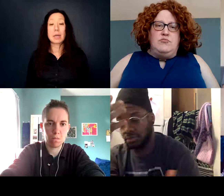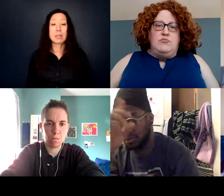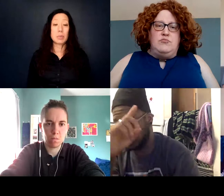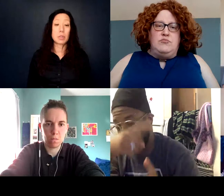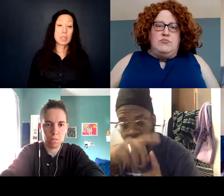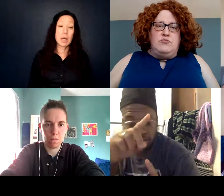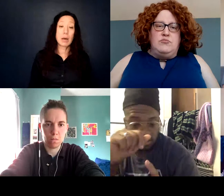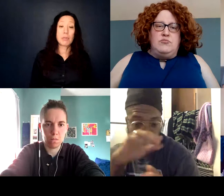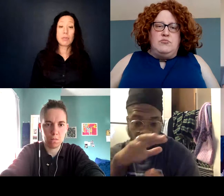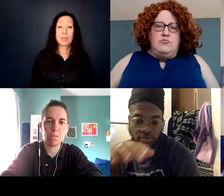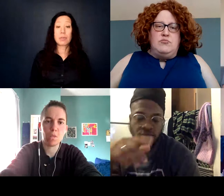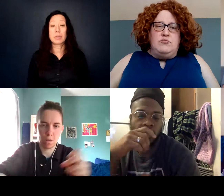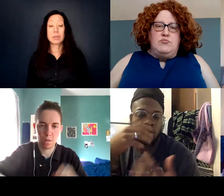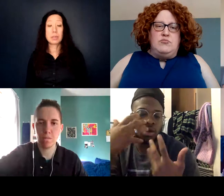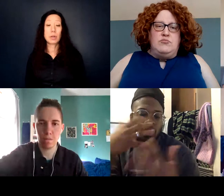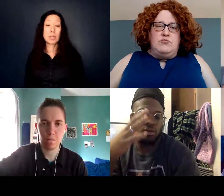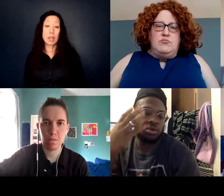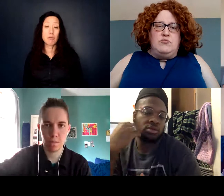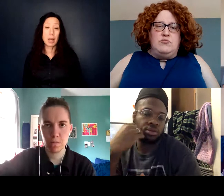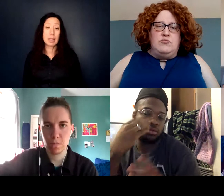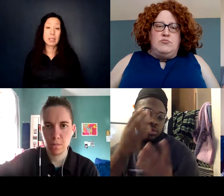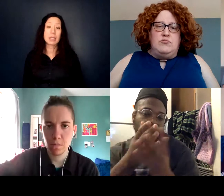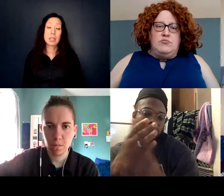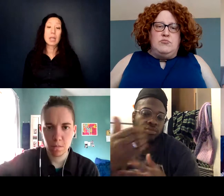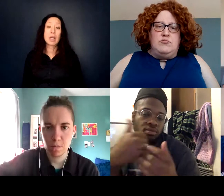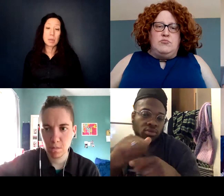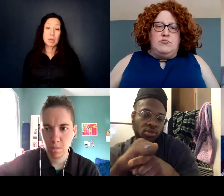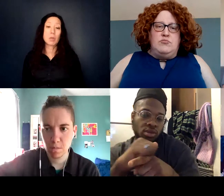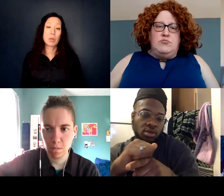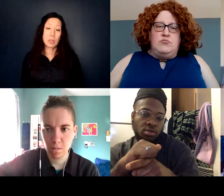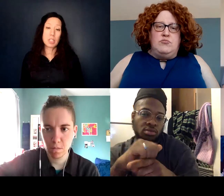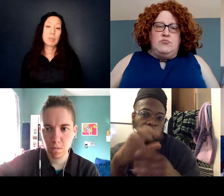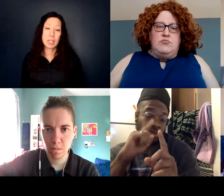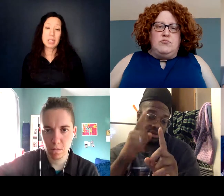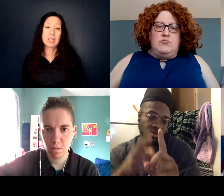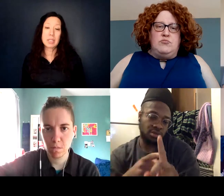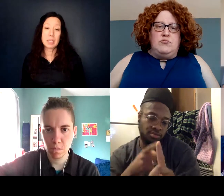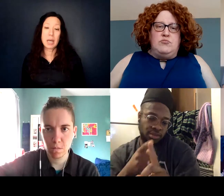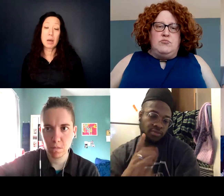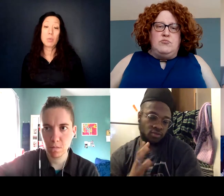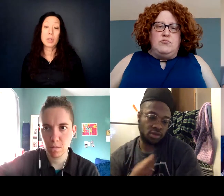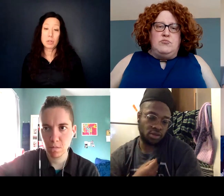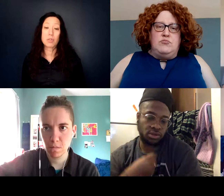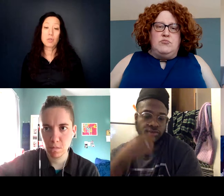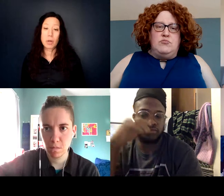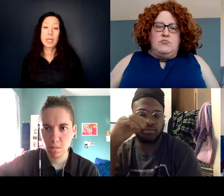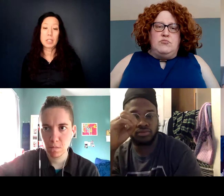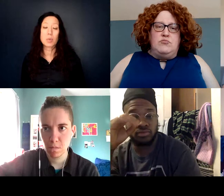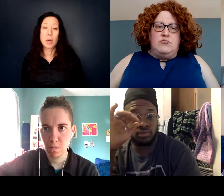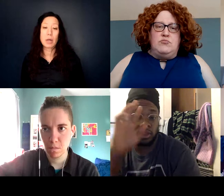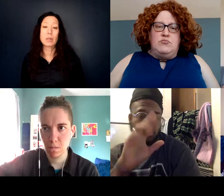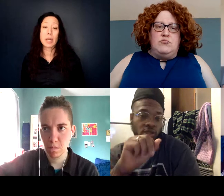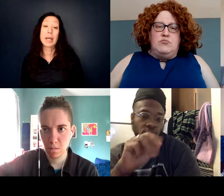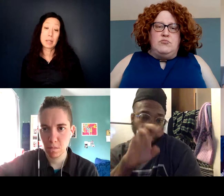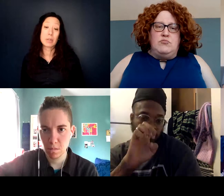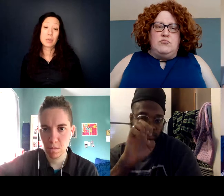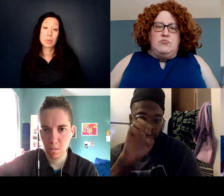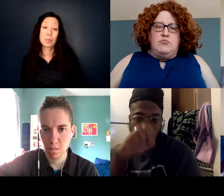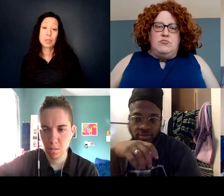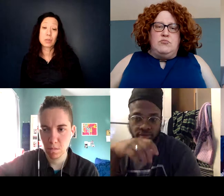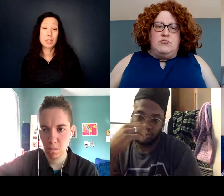that someone who's deaf or deaf plus, people who have experience with training as